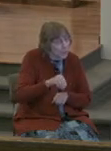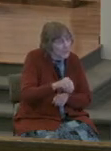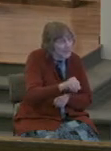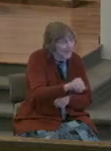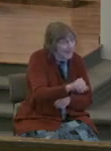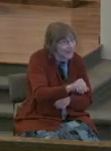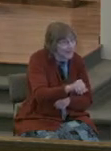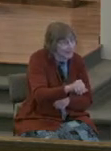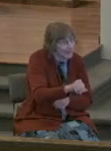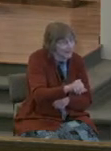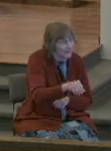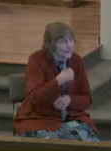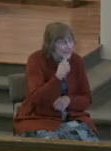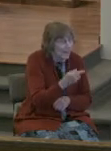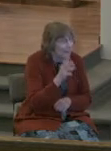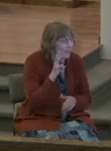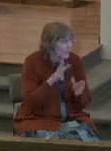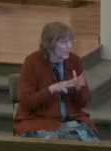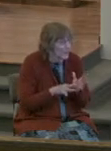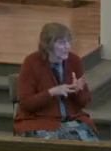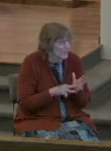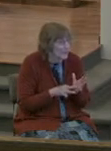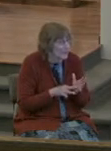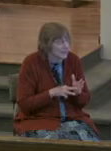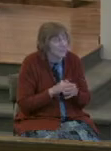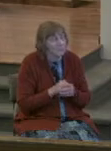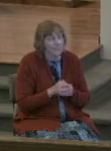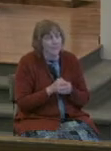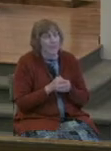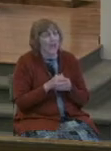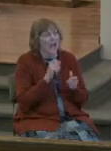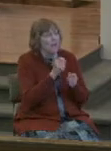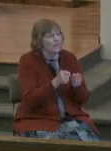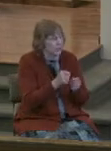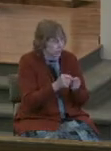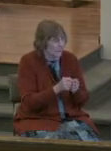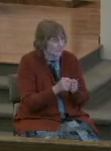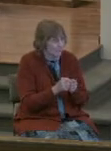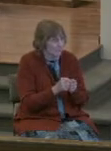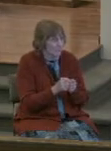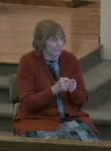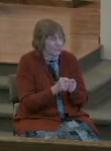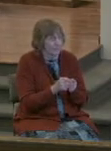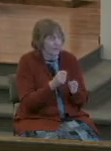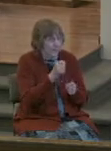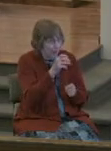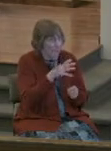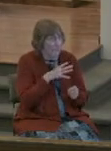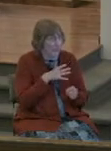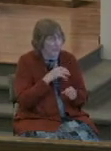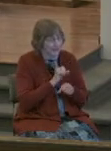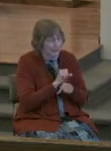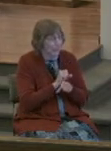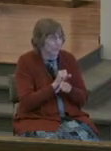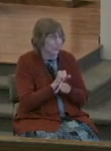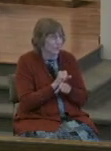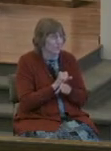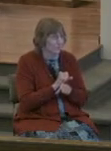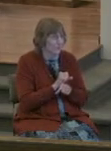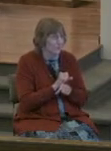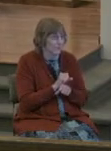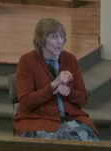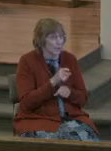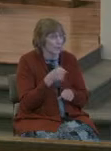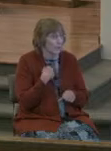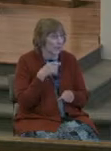winners as sowers of seed, as fishers of men, as laborers in the harvest, right? And that's what you and I